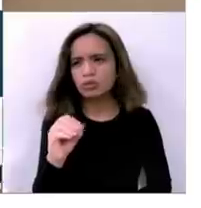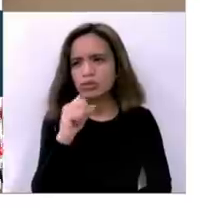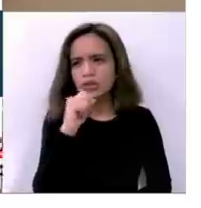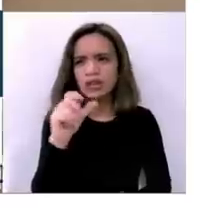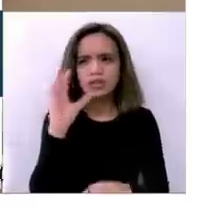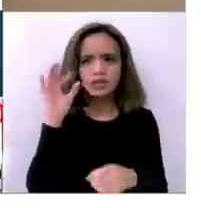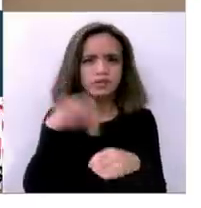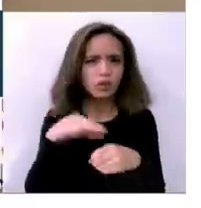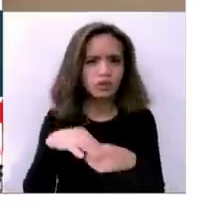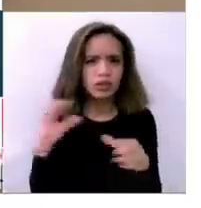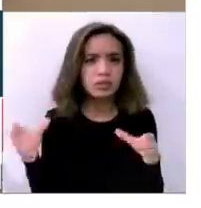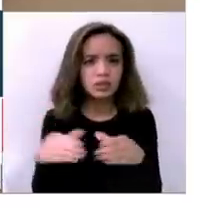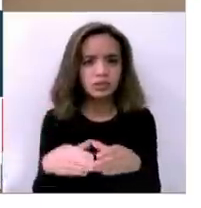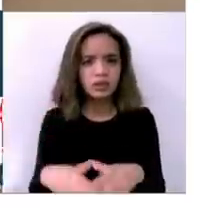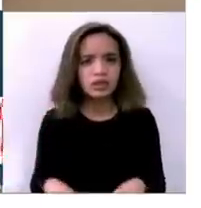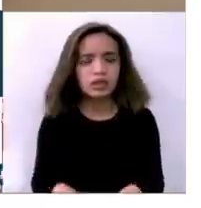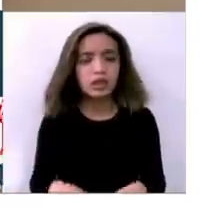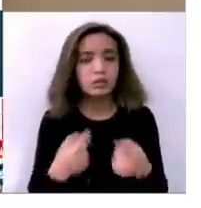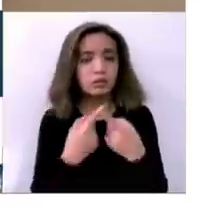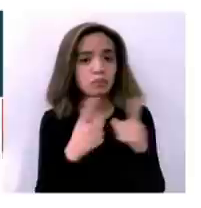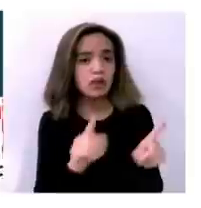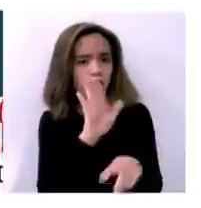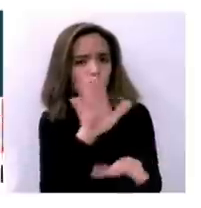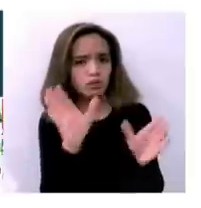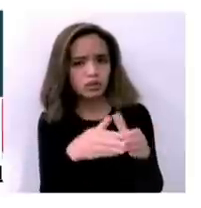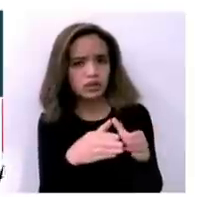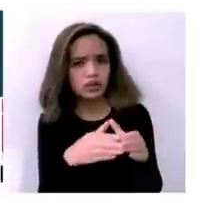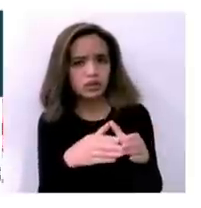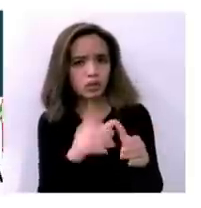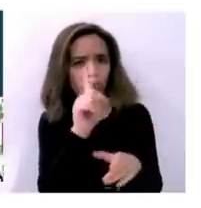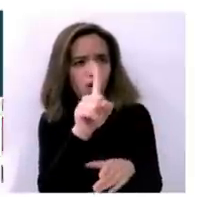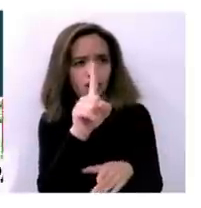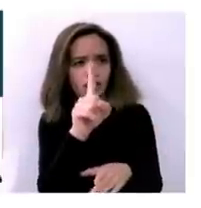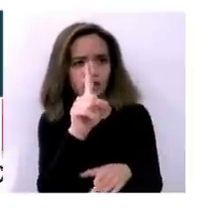No? But what about your party list, One PAC Man?